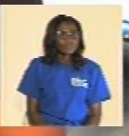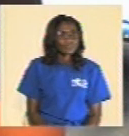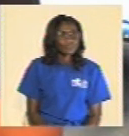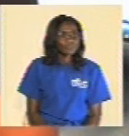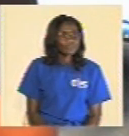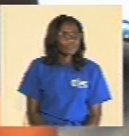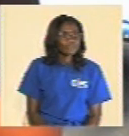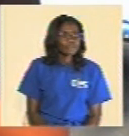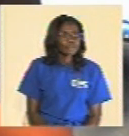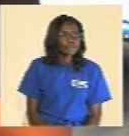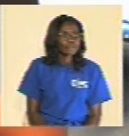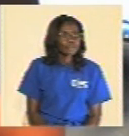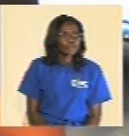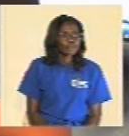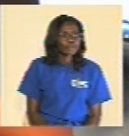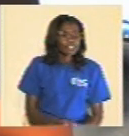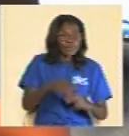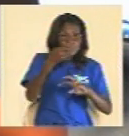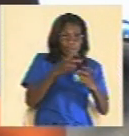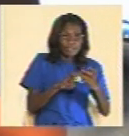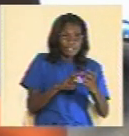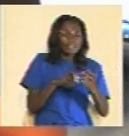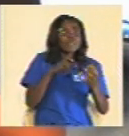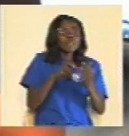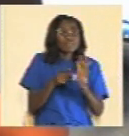disability. We must prevent it